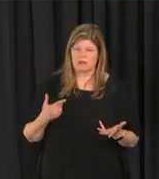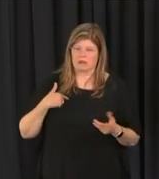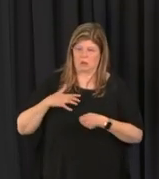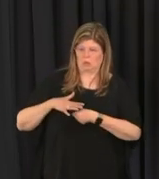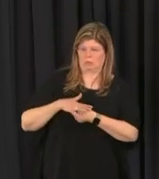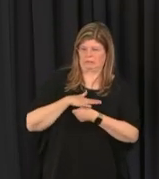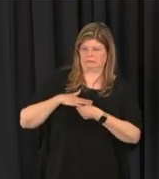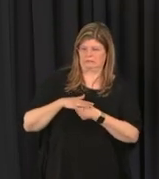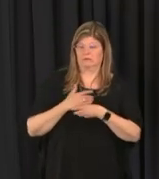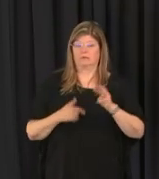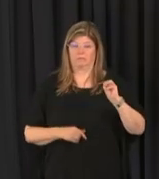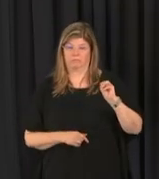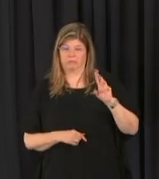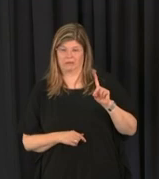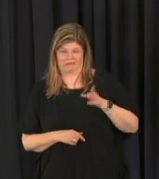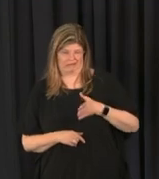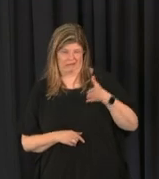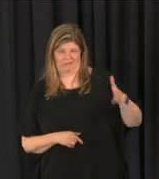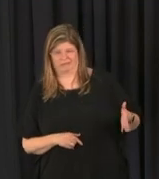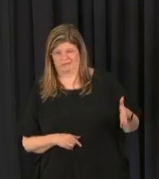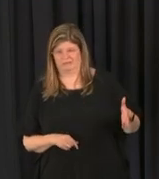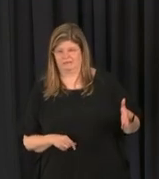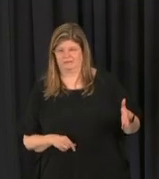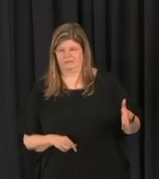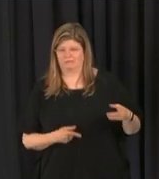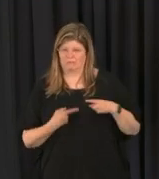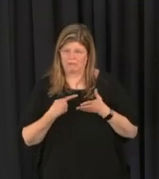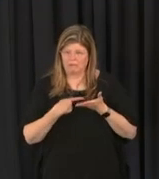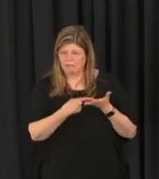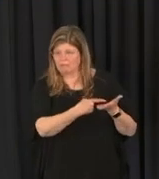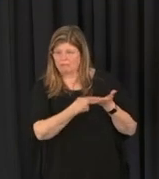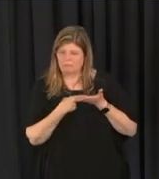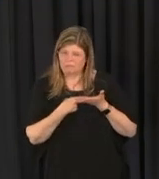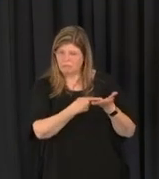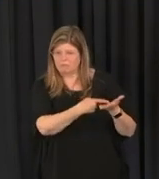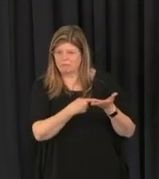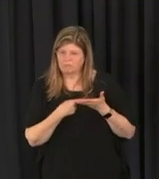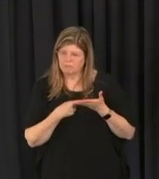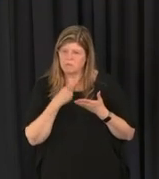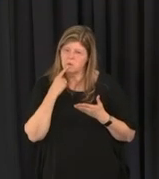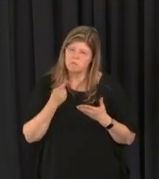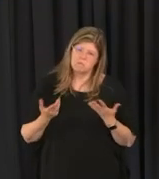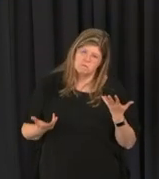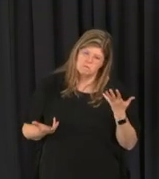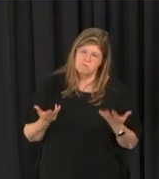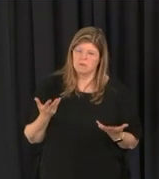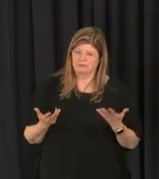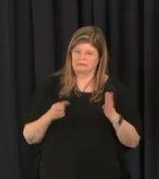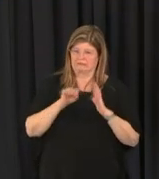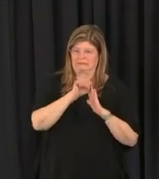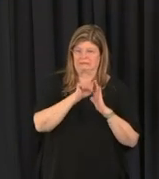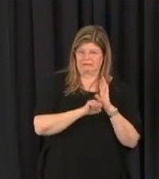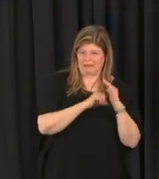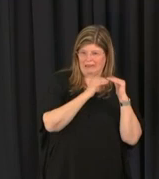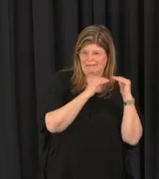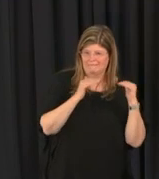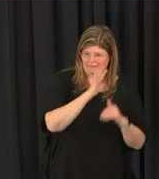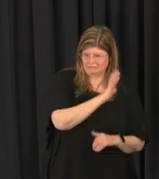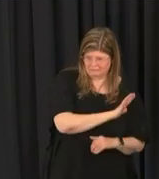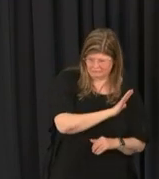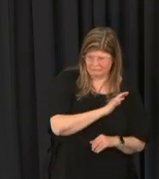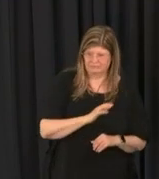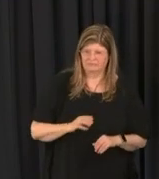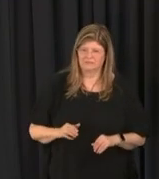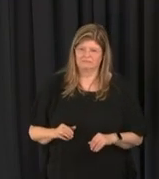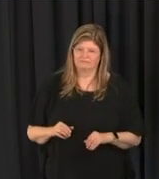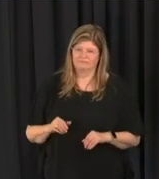and Maryland has sometimes done things at the state level that hasn't amounted